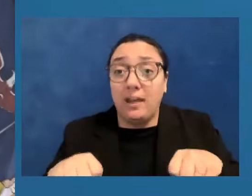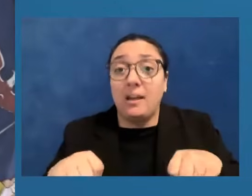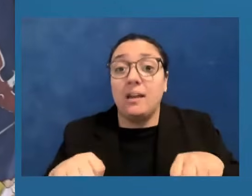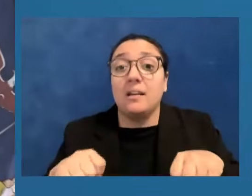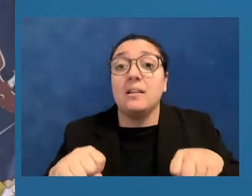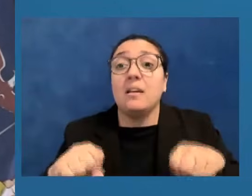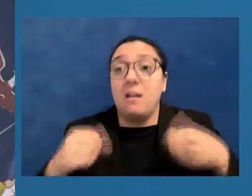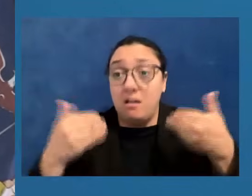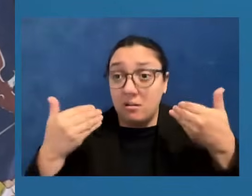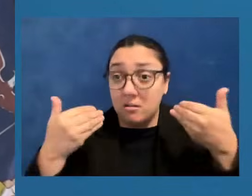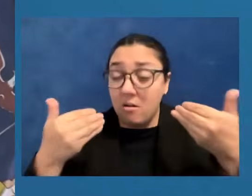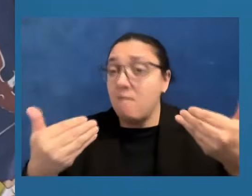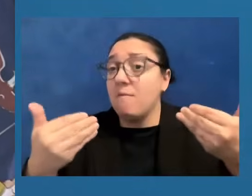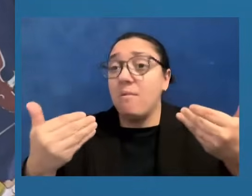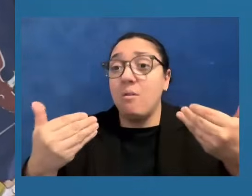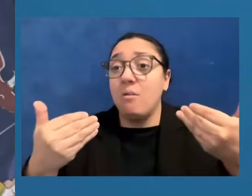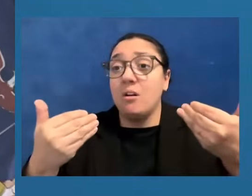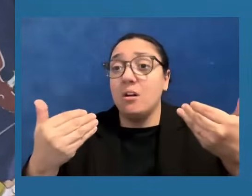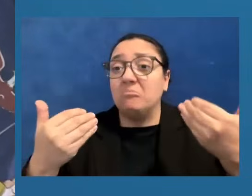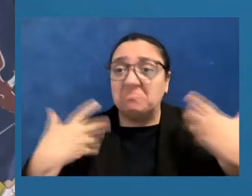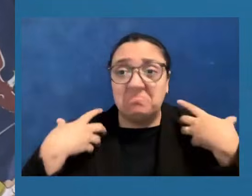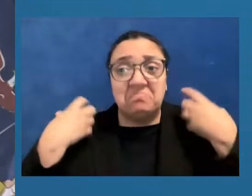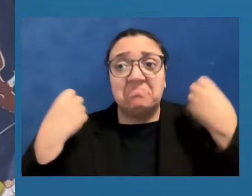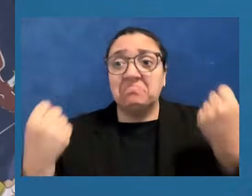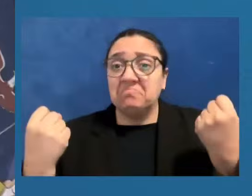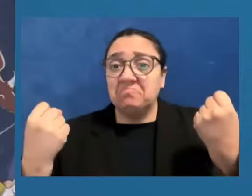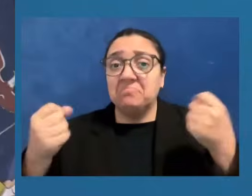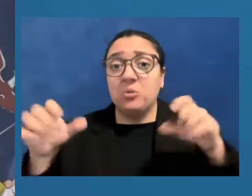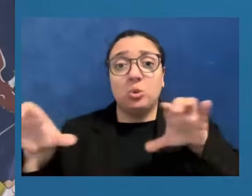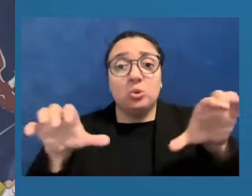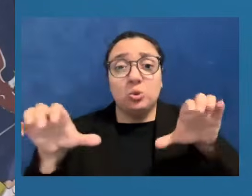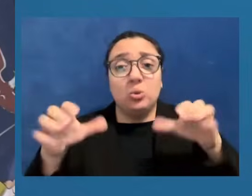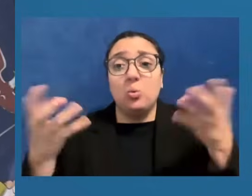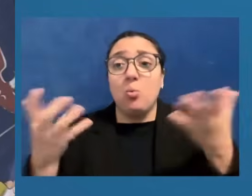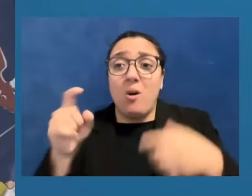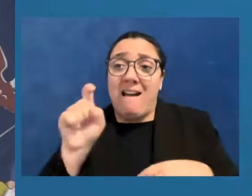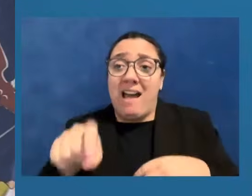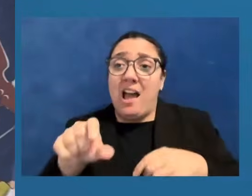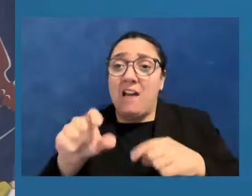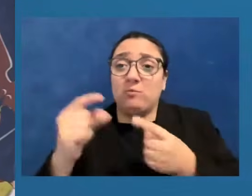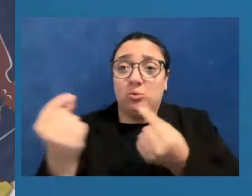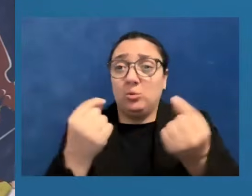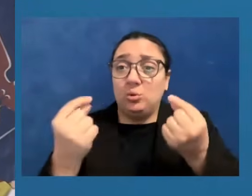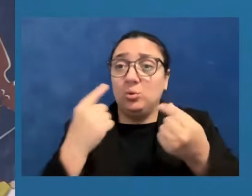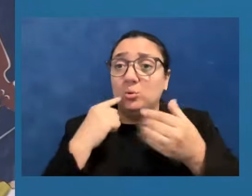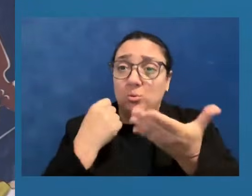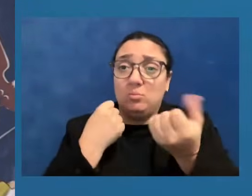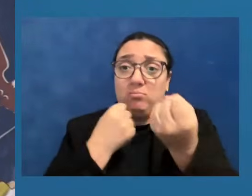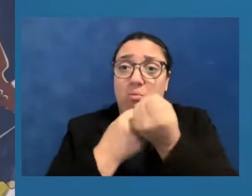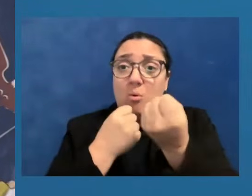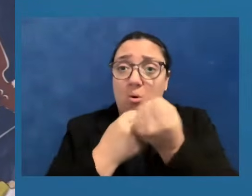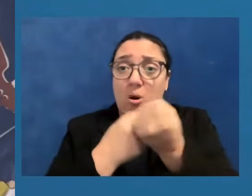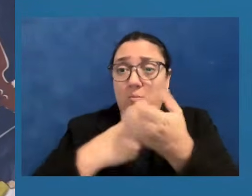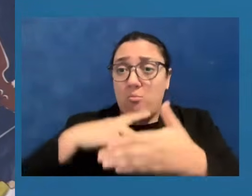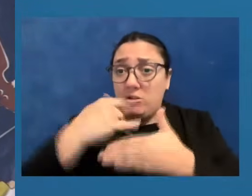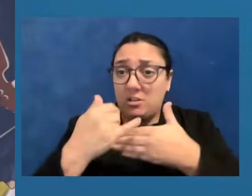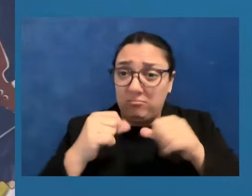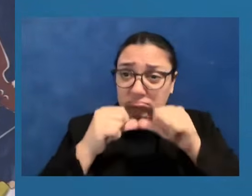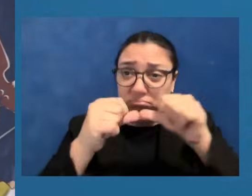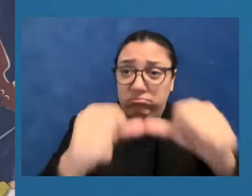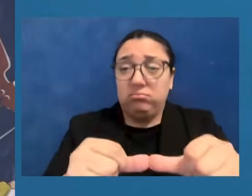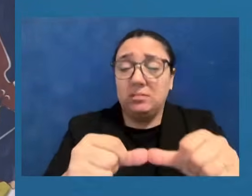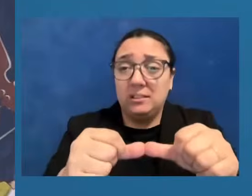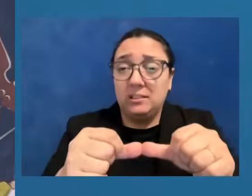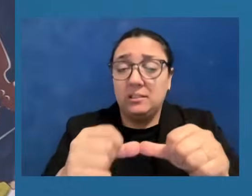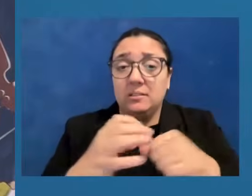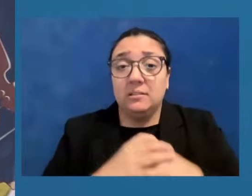up, do what has to be done in order to move a project forward. And to be